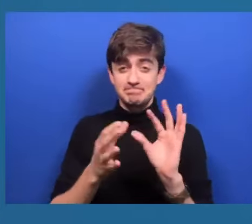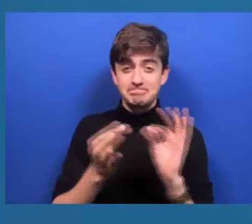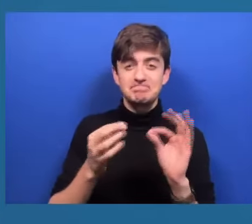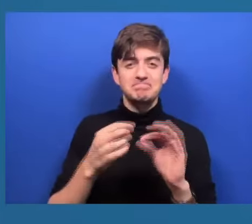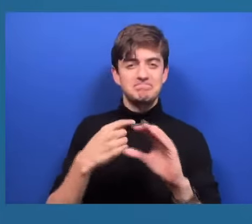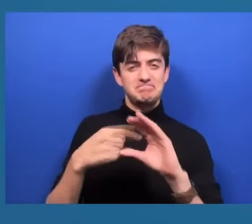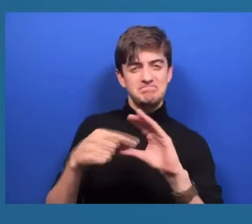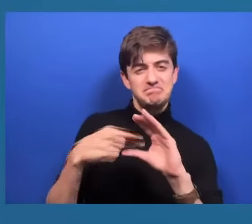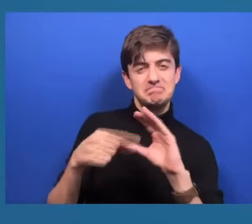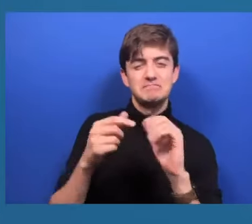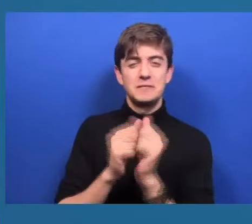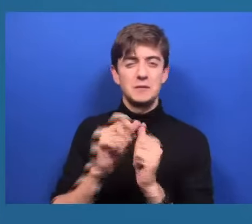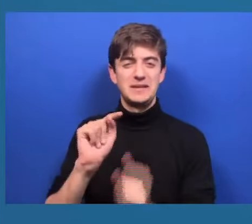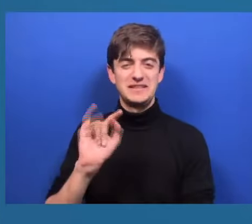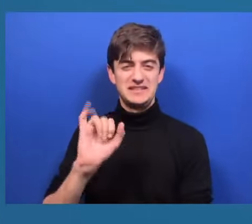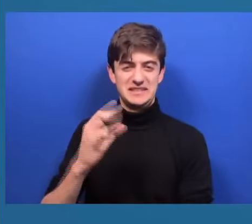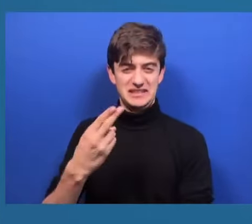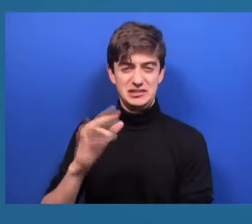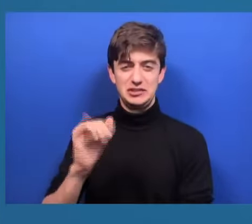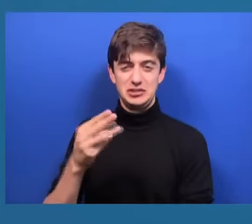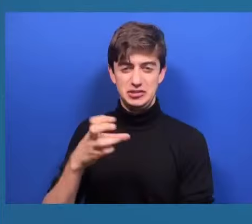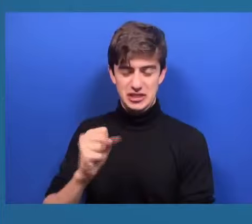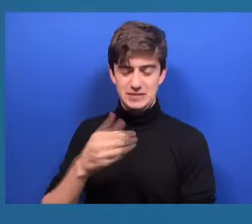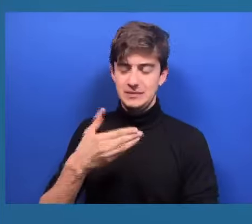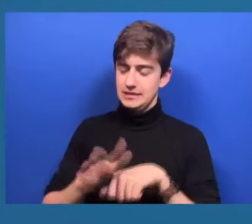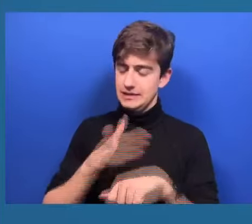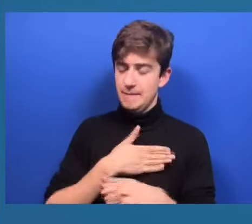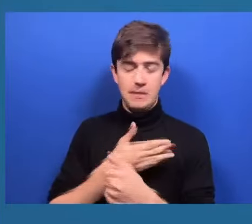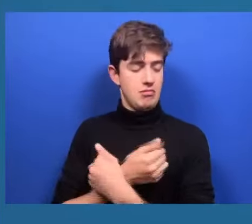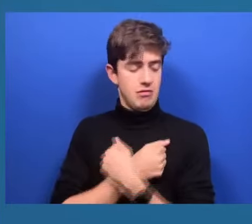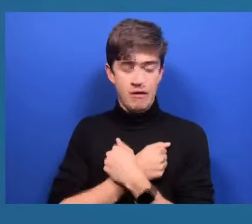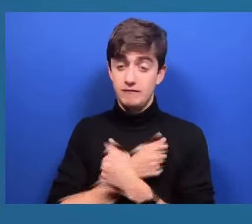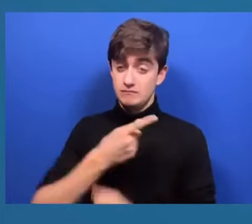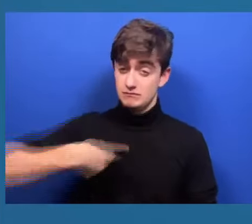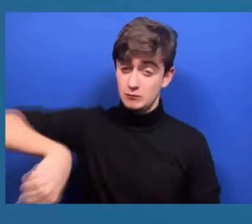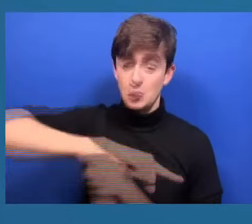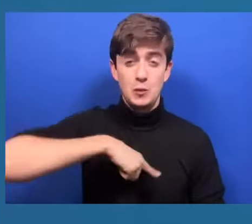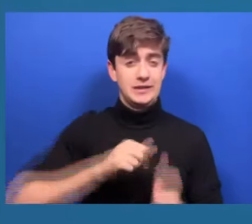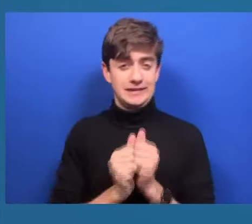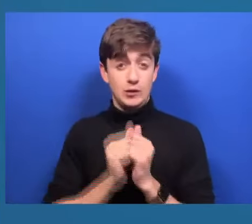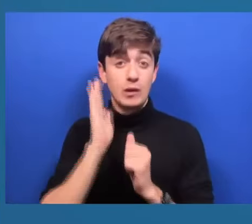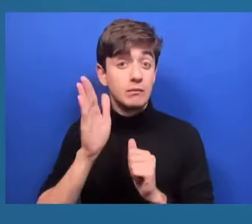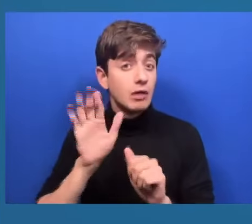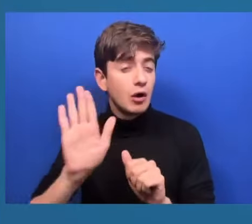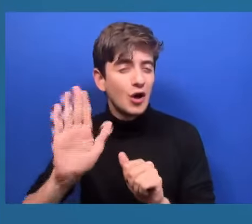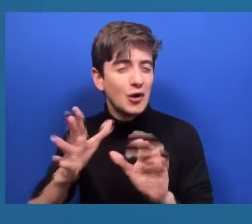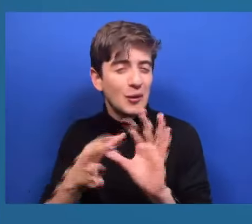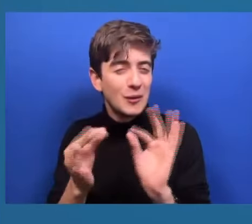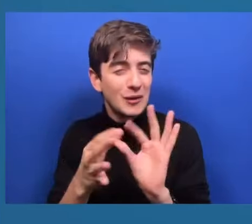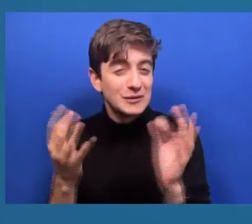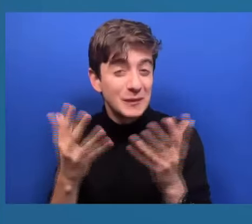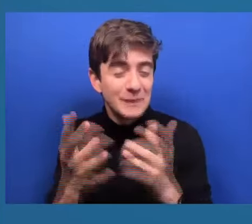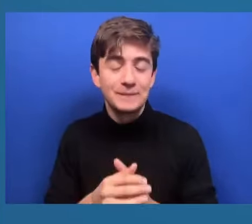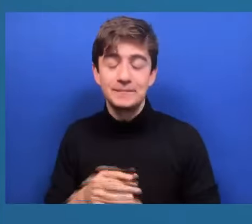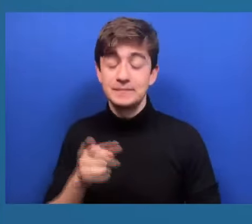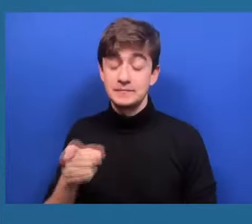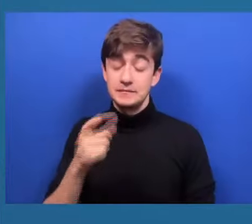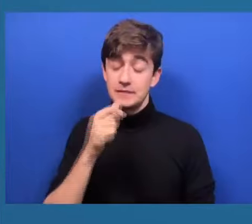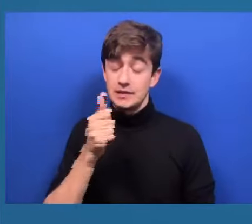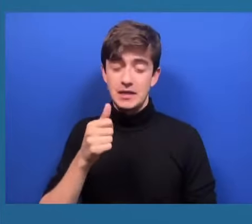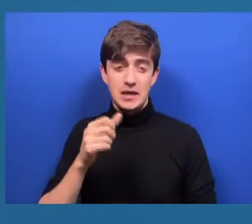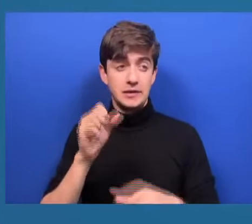lot of love tonight. And all of us will send that as well. But in her words, not only will she not bow